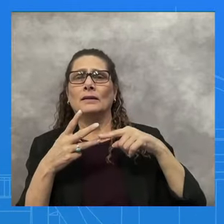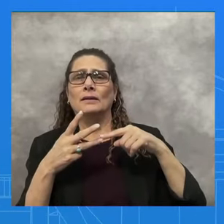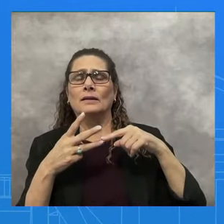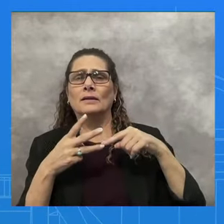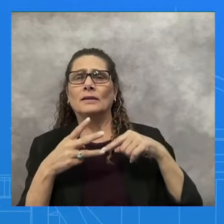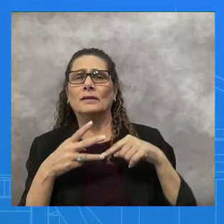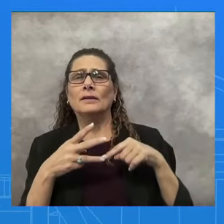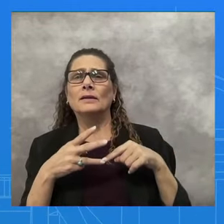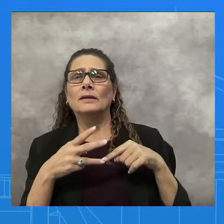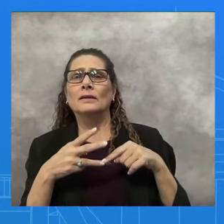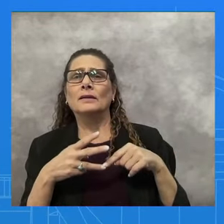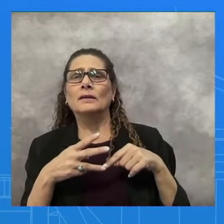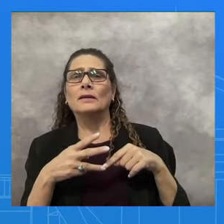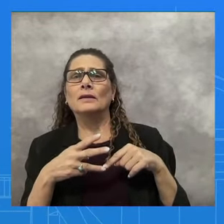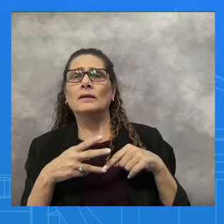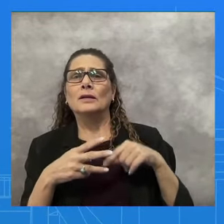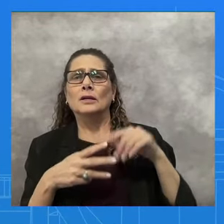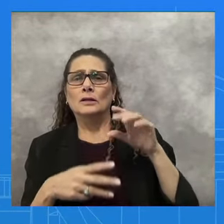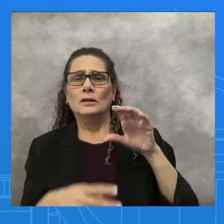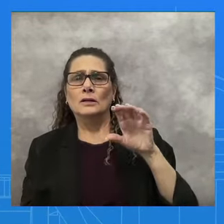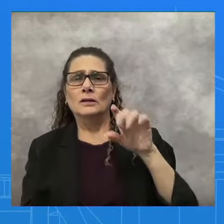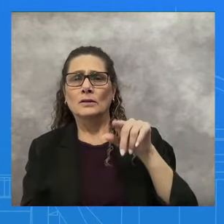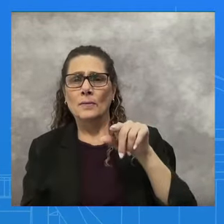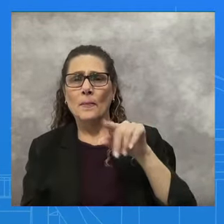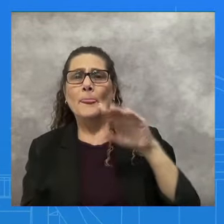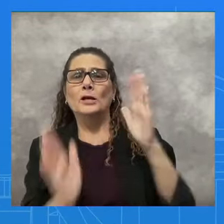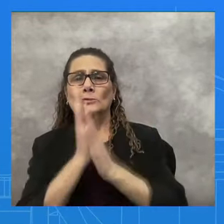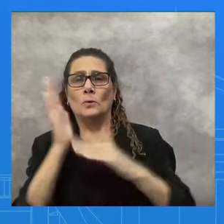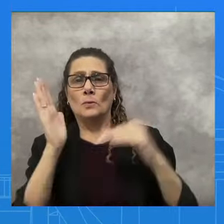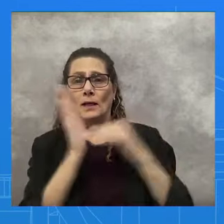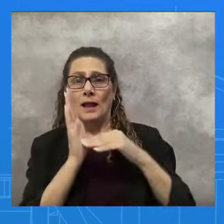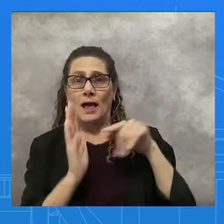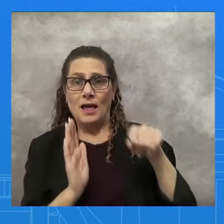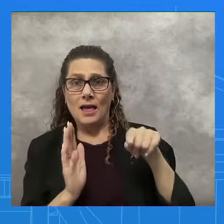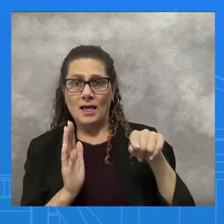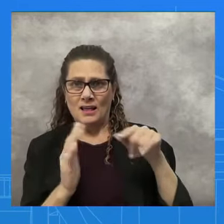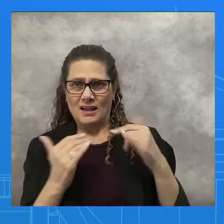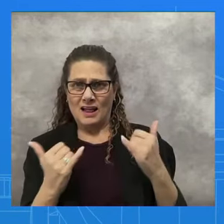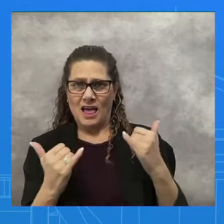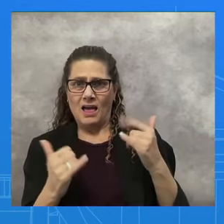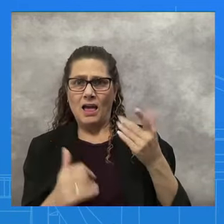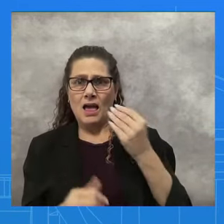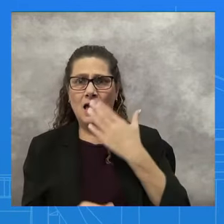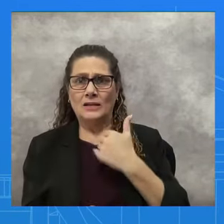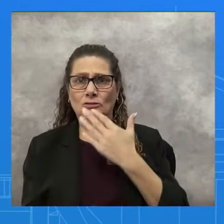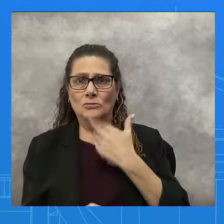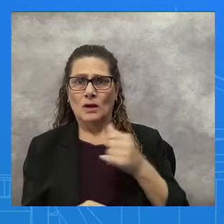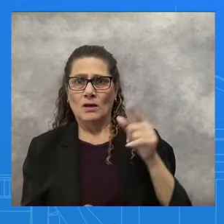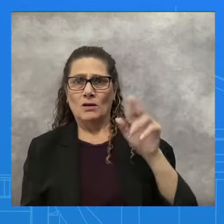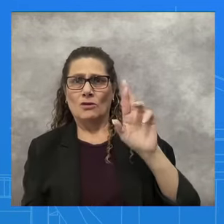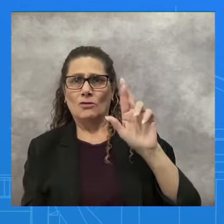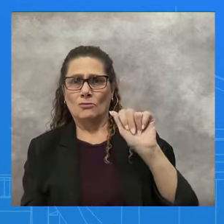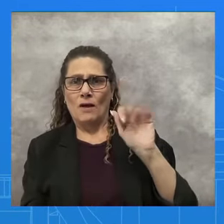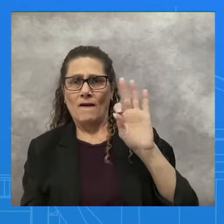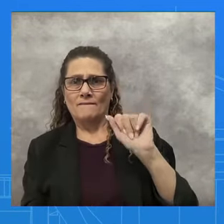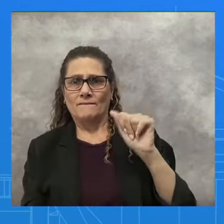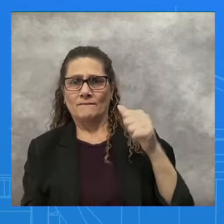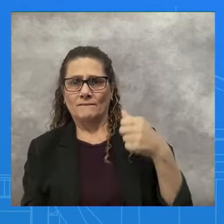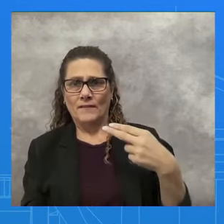Rafah, saying it could be devastating and catastrophic. These are some of the closest U.S. allies and part of the Five Eyes group,